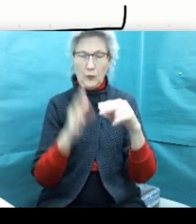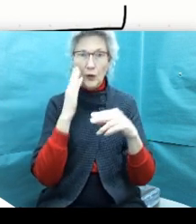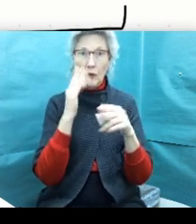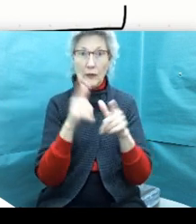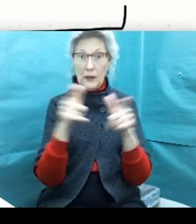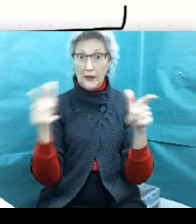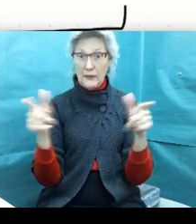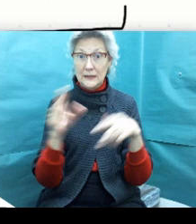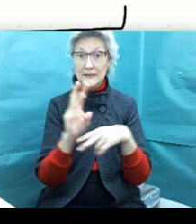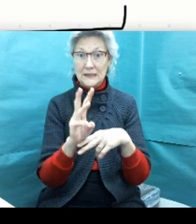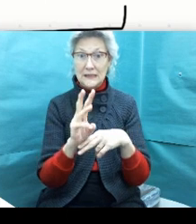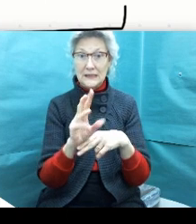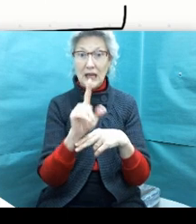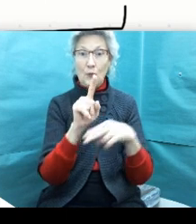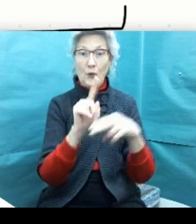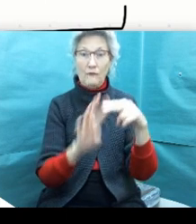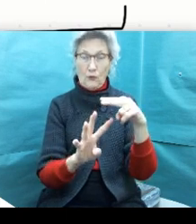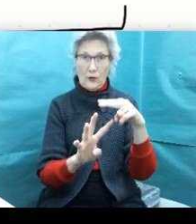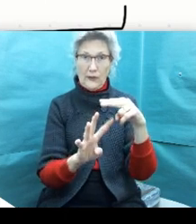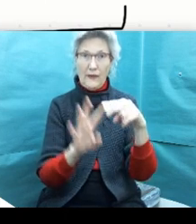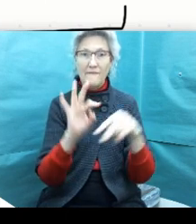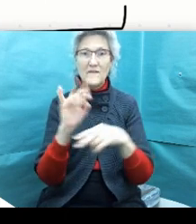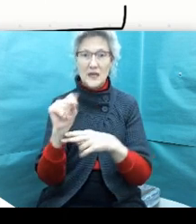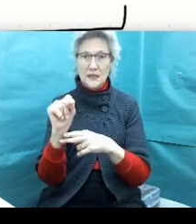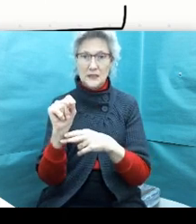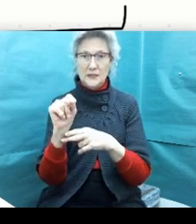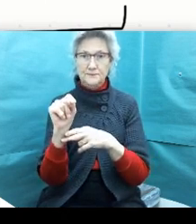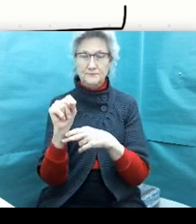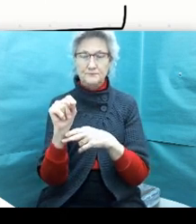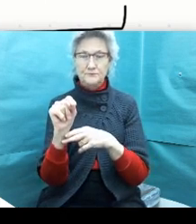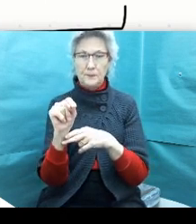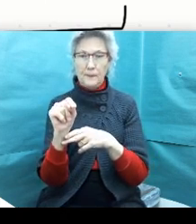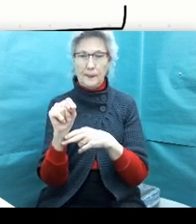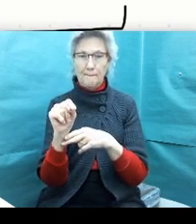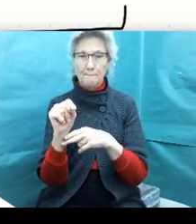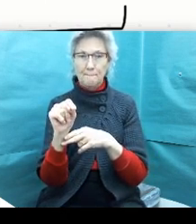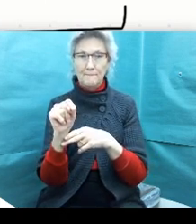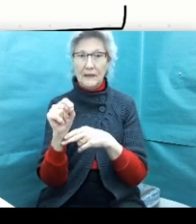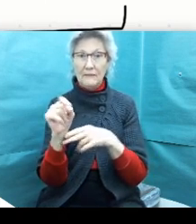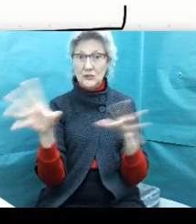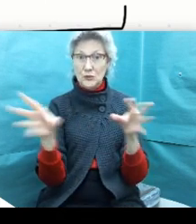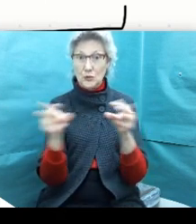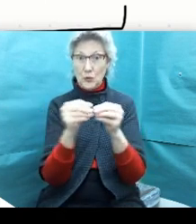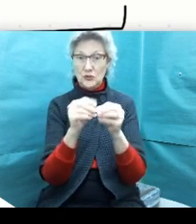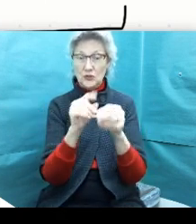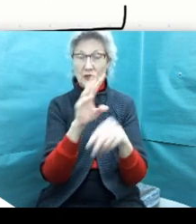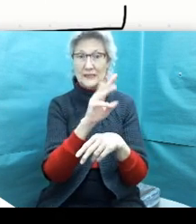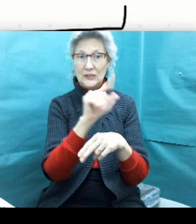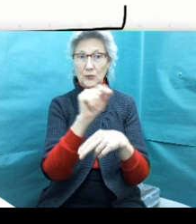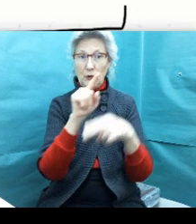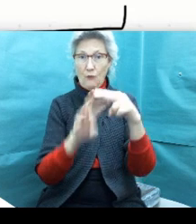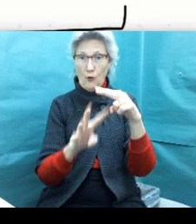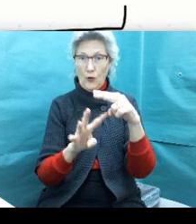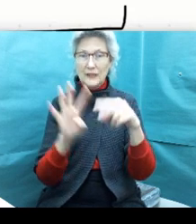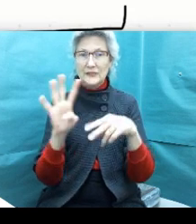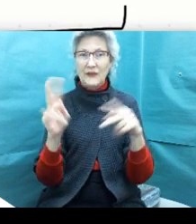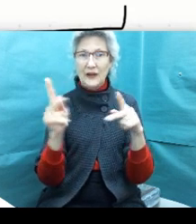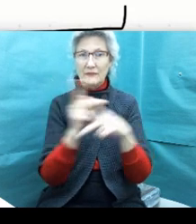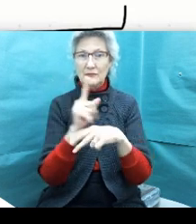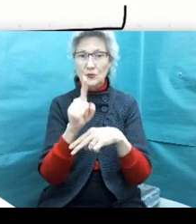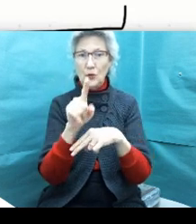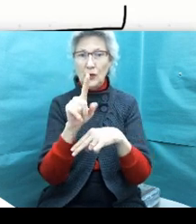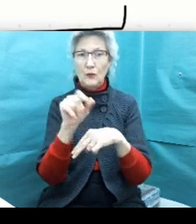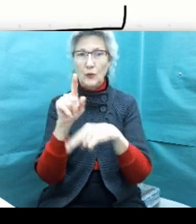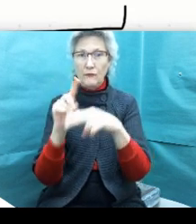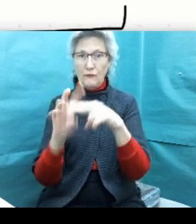is 6 1/4 feet. So if this total 6 1/4 feet is 5 times 1 1/4